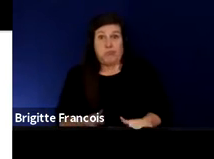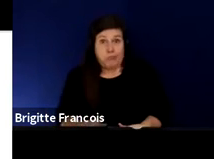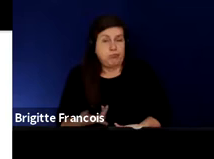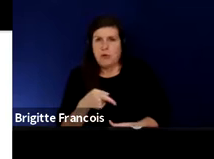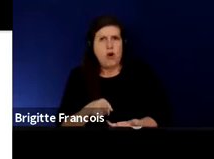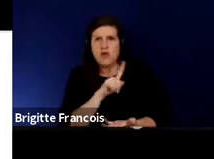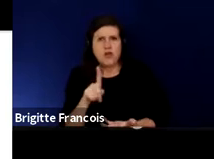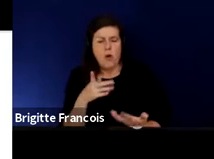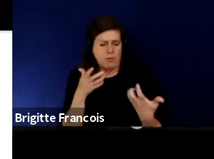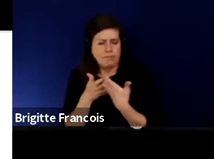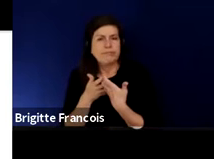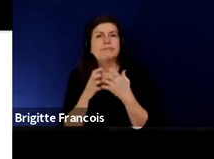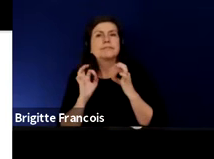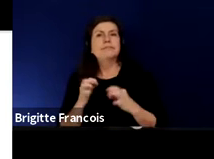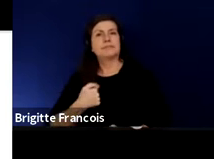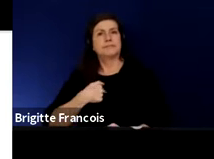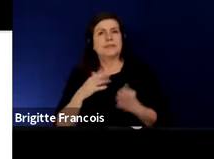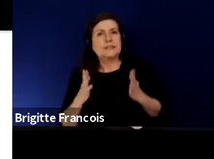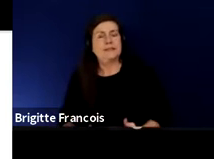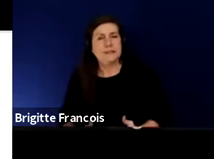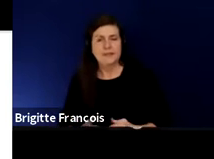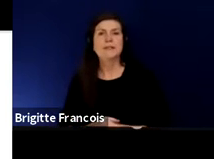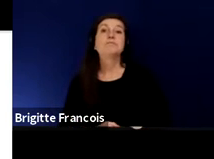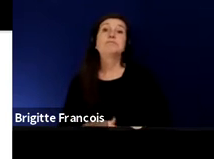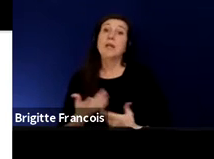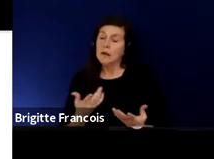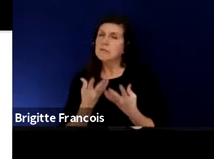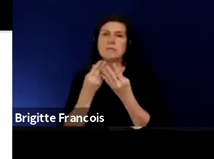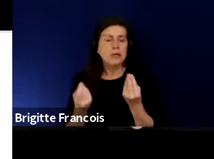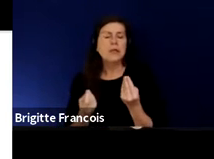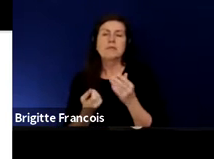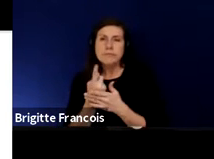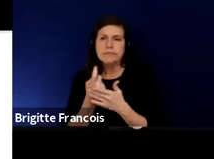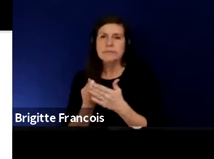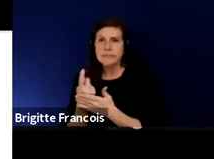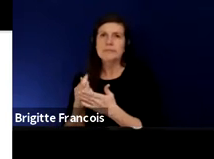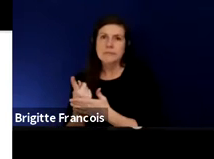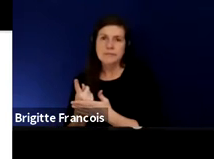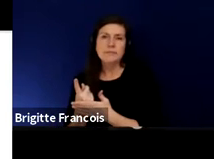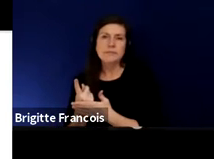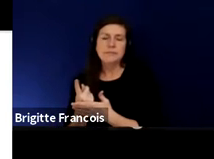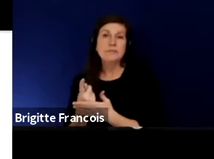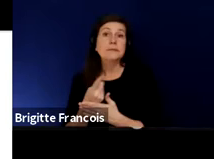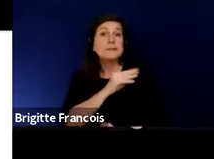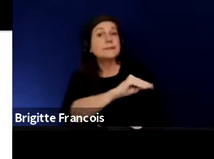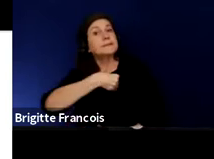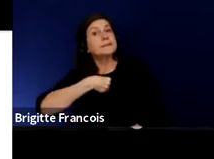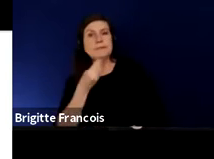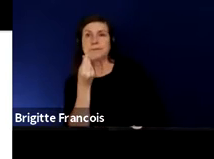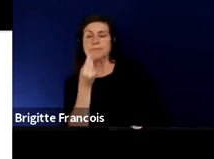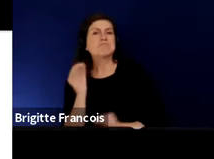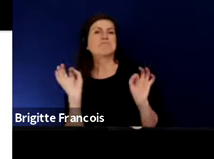world or my abilities. And again and again and again came back the lack of compensation.